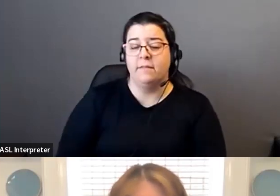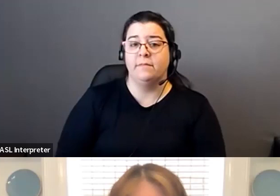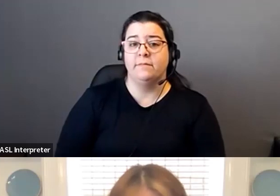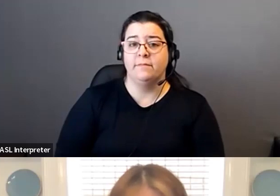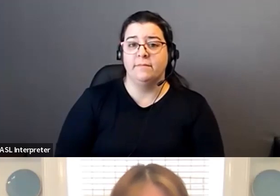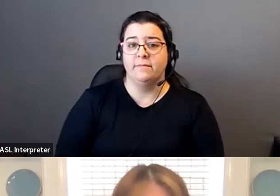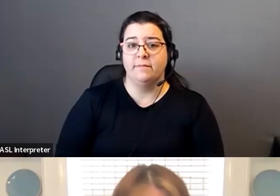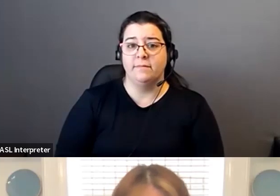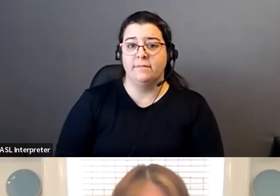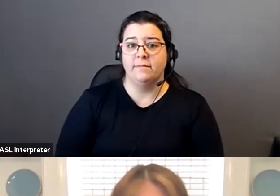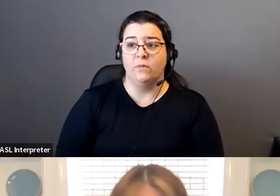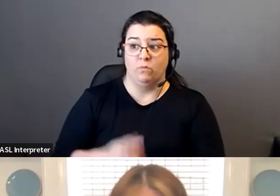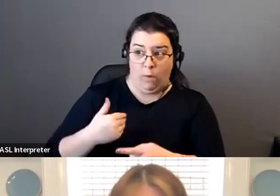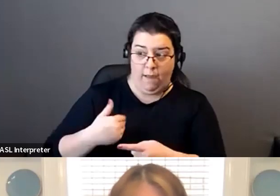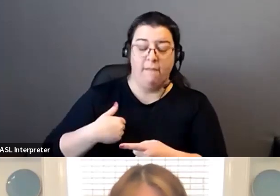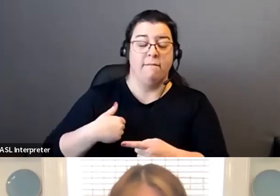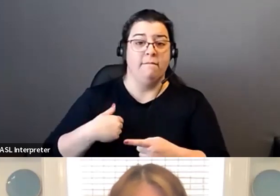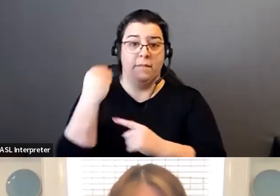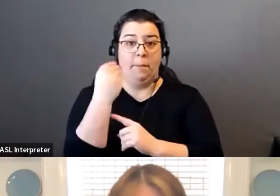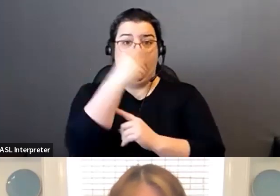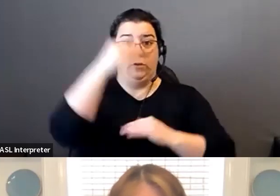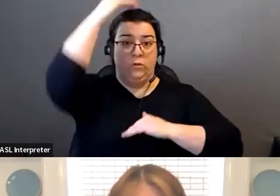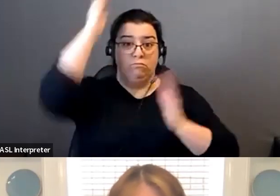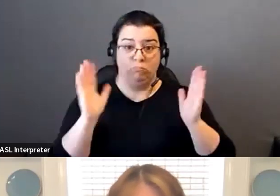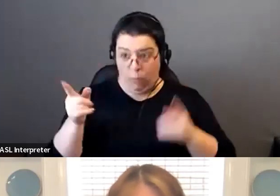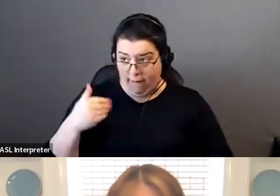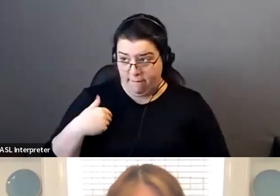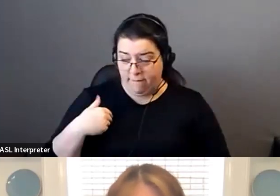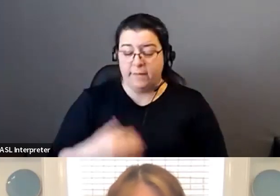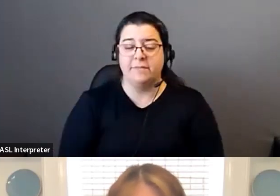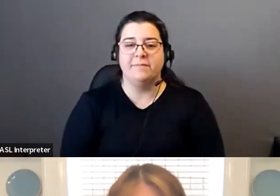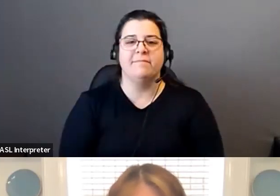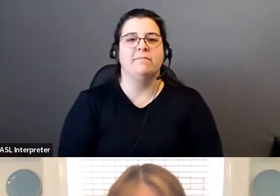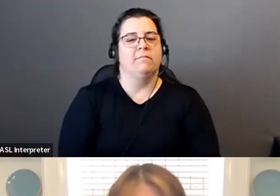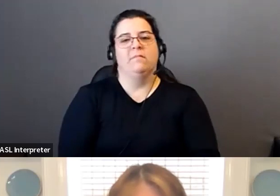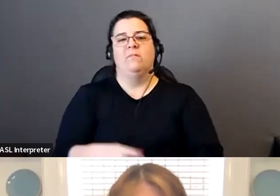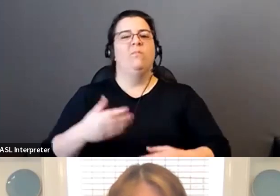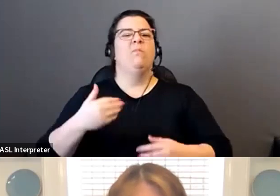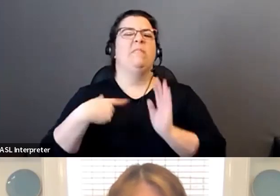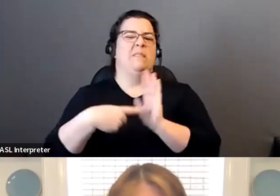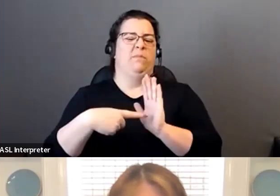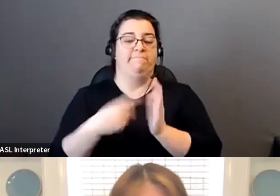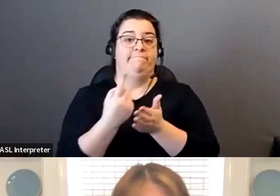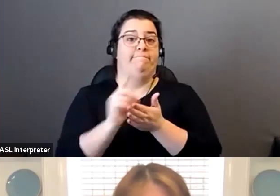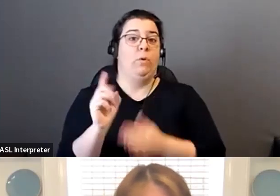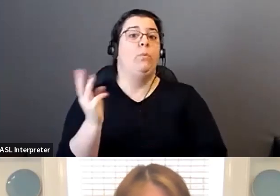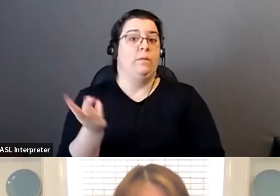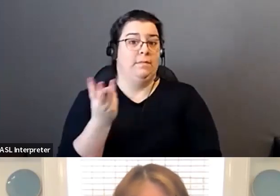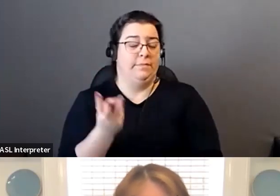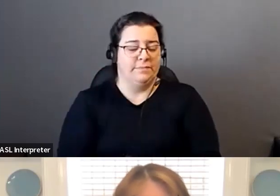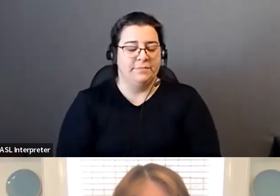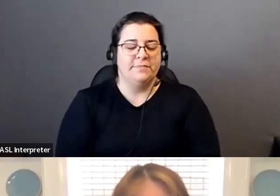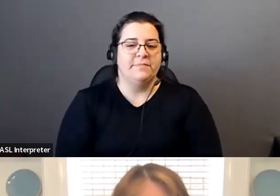Plus headshots. Now, here's a perfect example. On Wednesday of last week, I